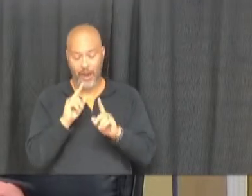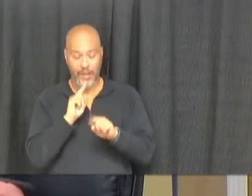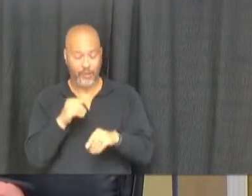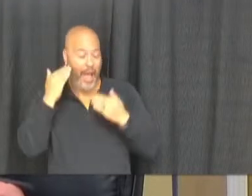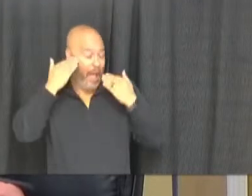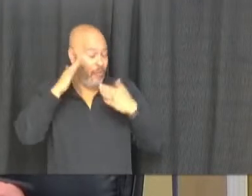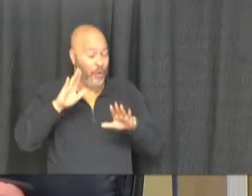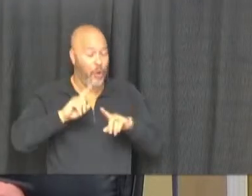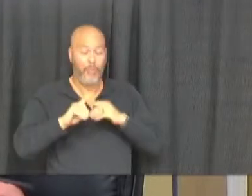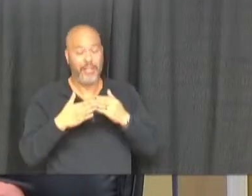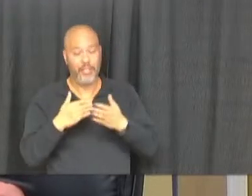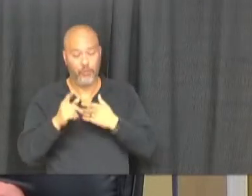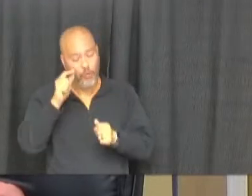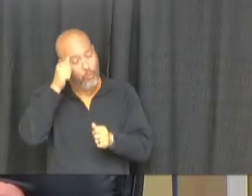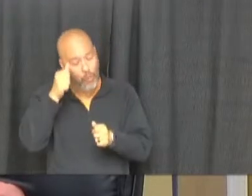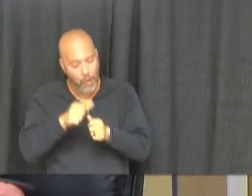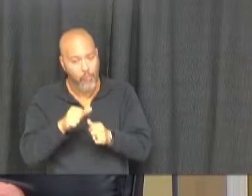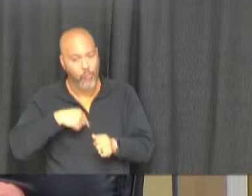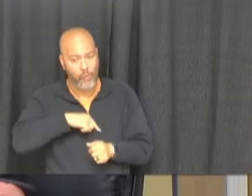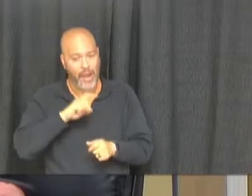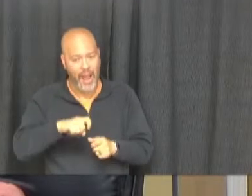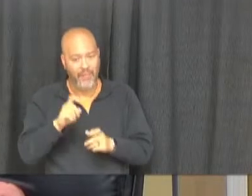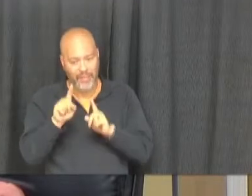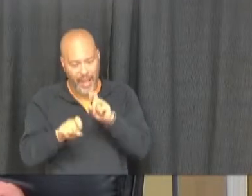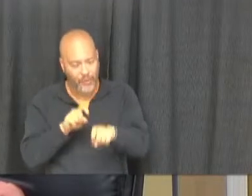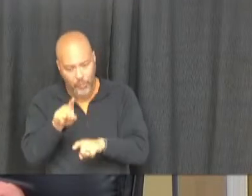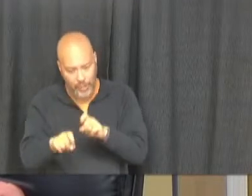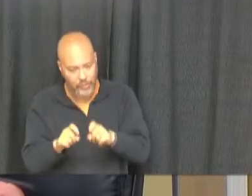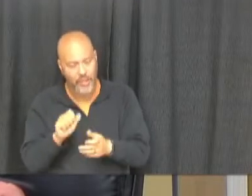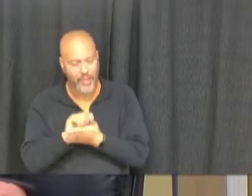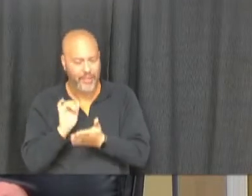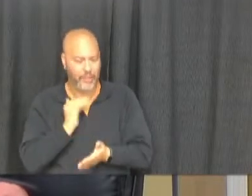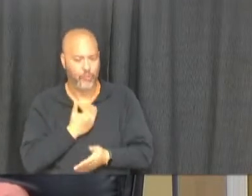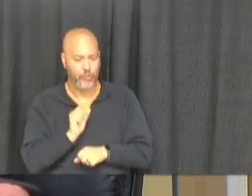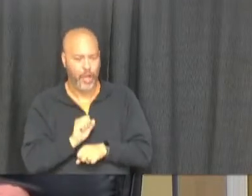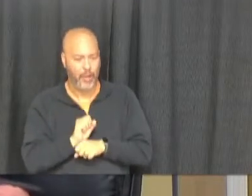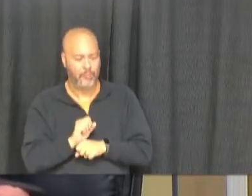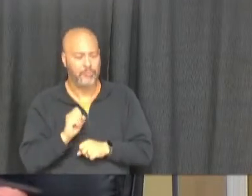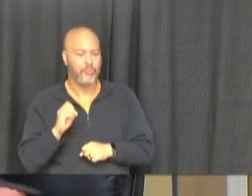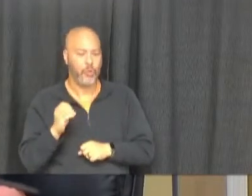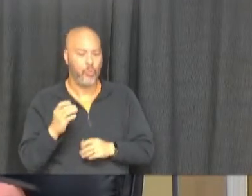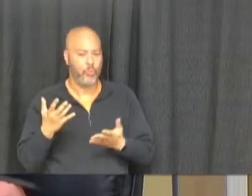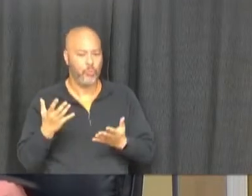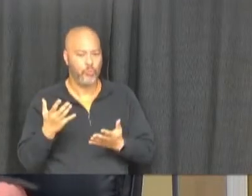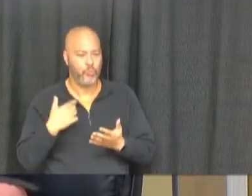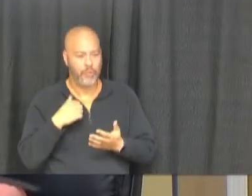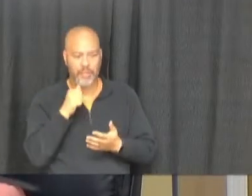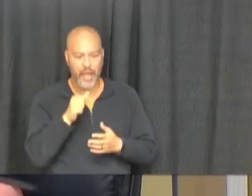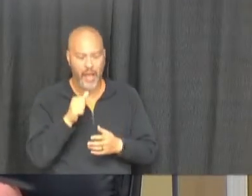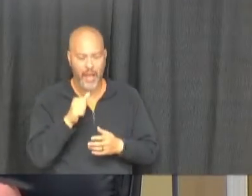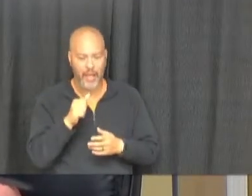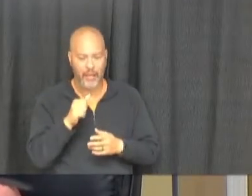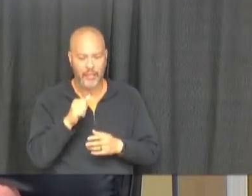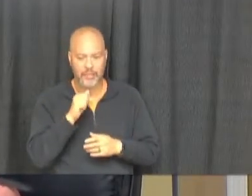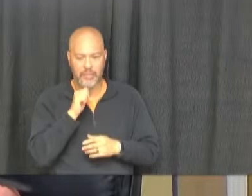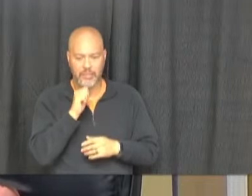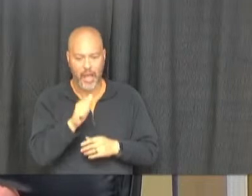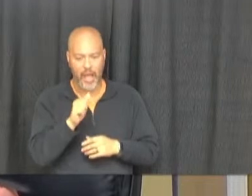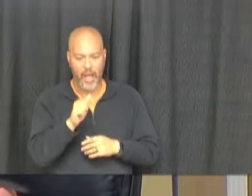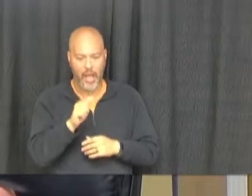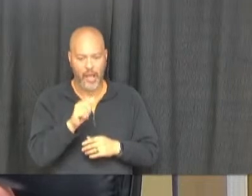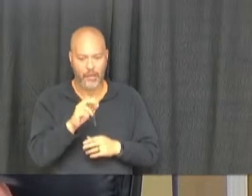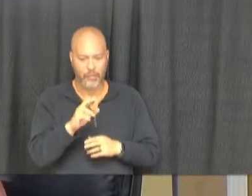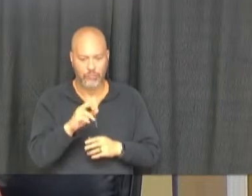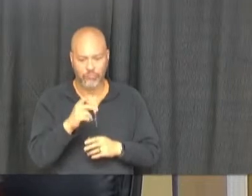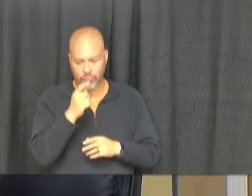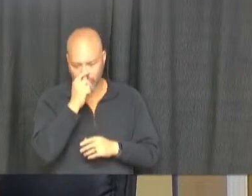know. But anyway, remember this, we do have to ask questions, and that's our job. So, you know, we're not going to disrespect you, but do know